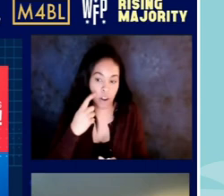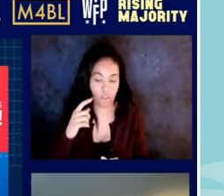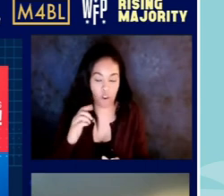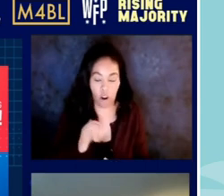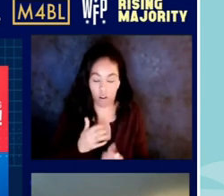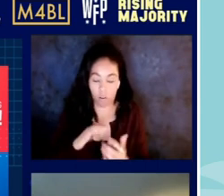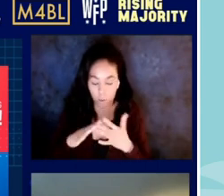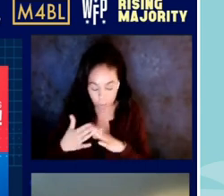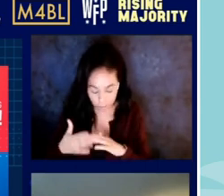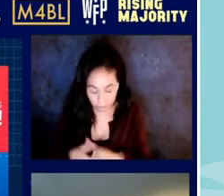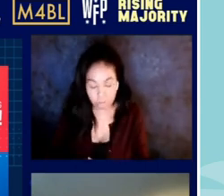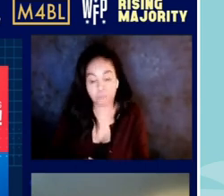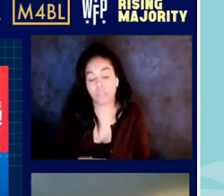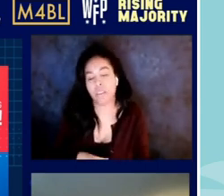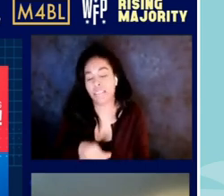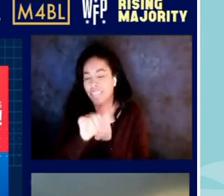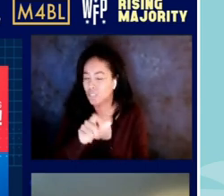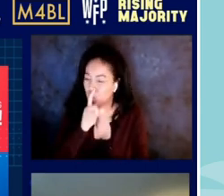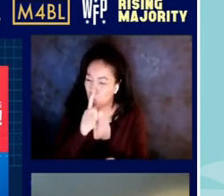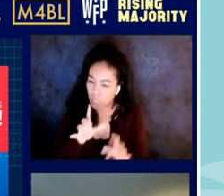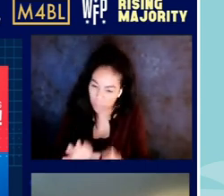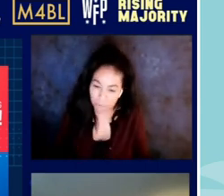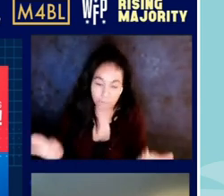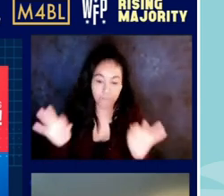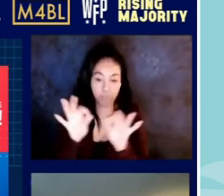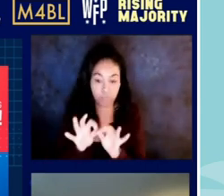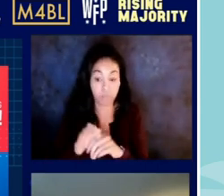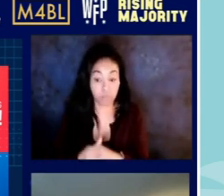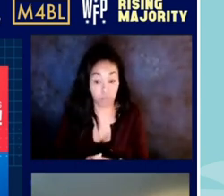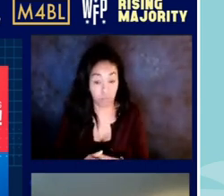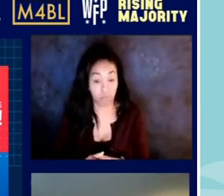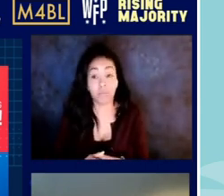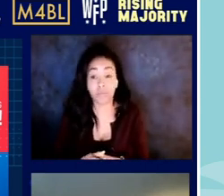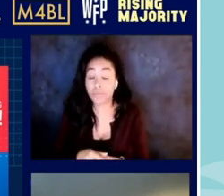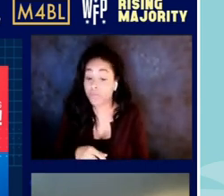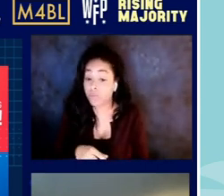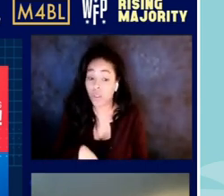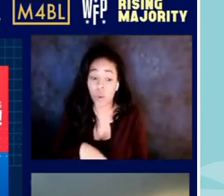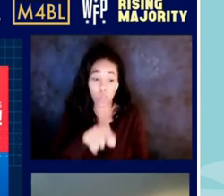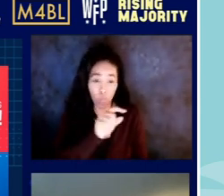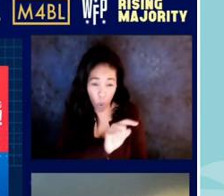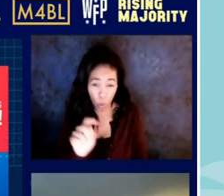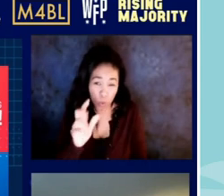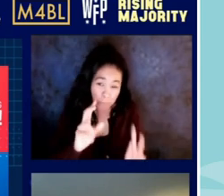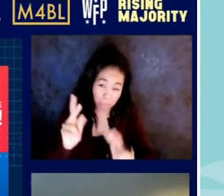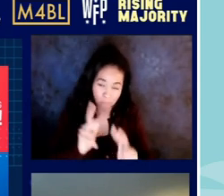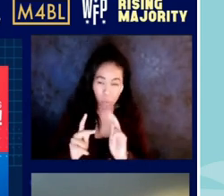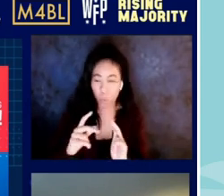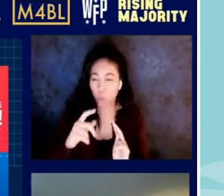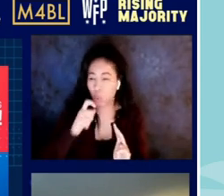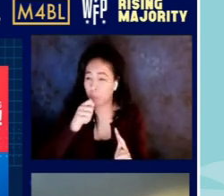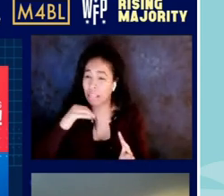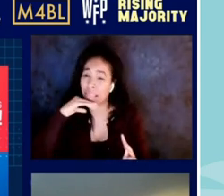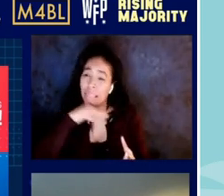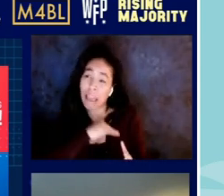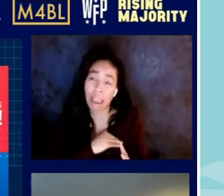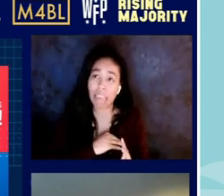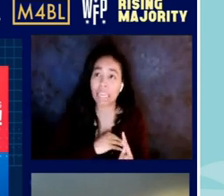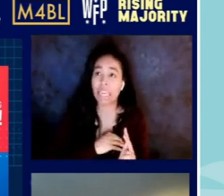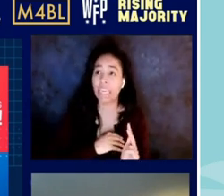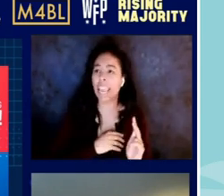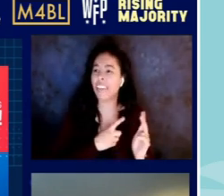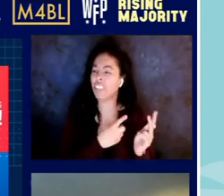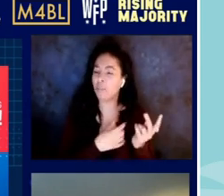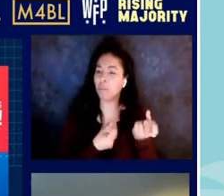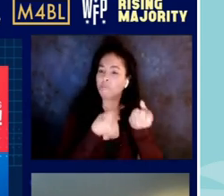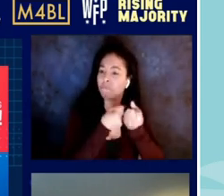I think that's a really important factor here, right? That these people that have been lying, that have been serving corporate interests,